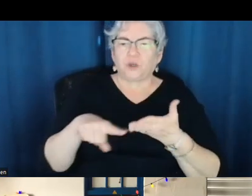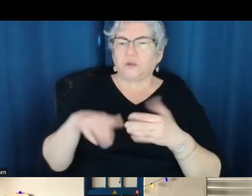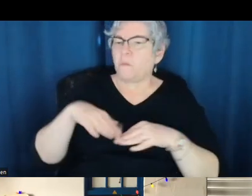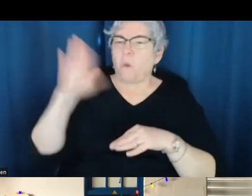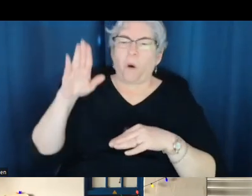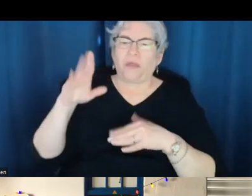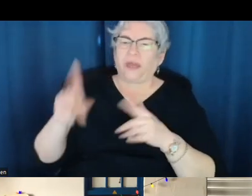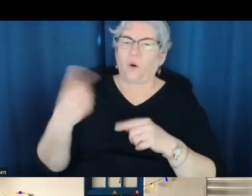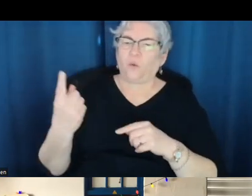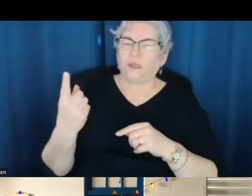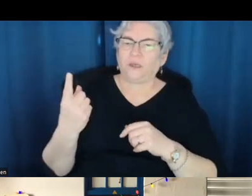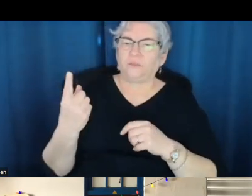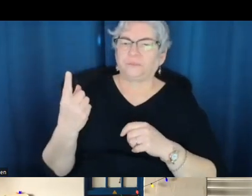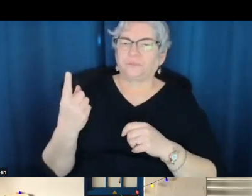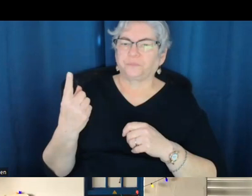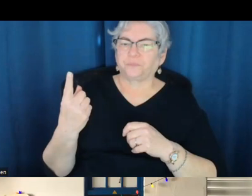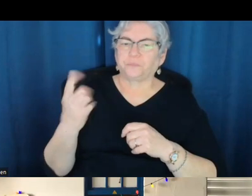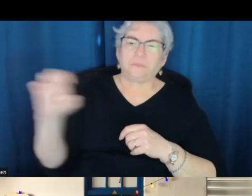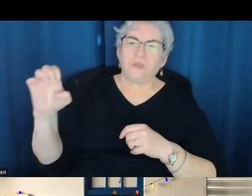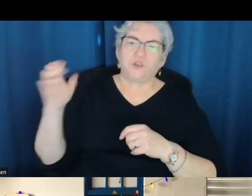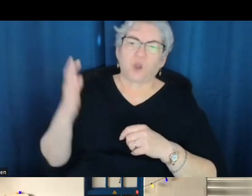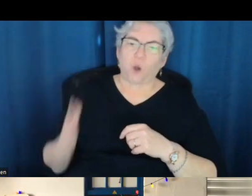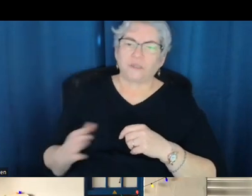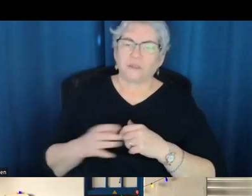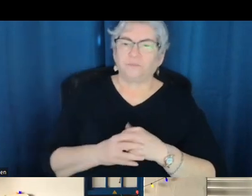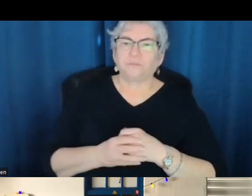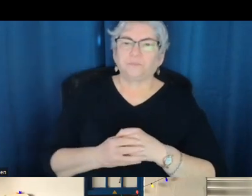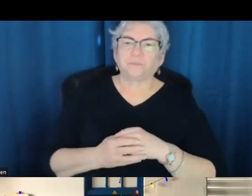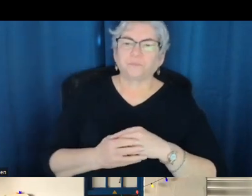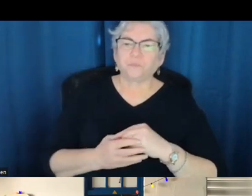just beyond the East Coast of the United States.